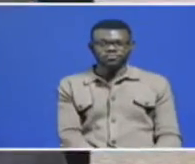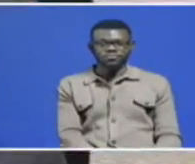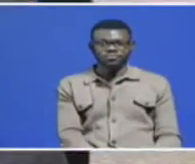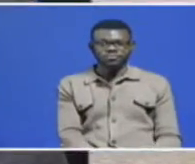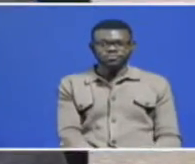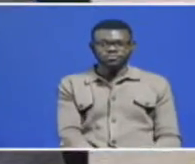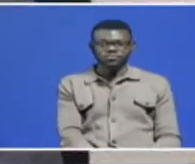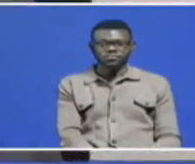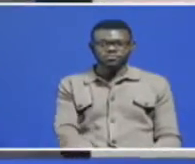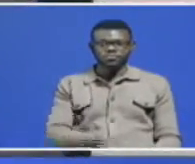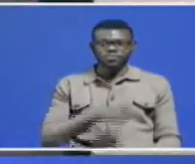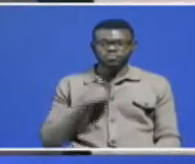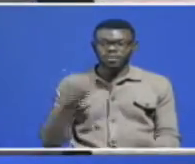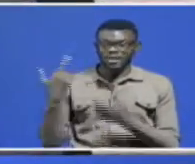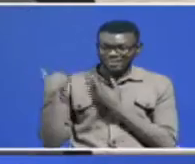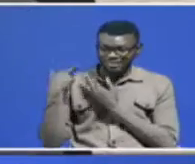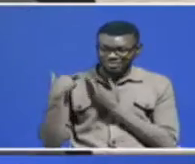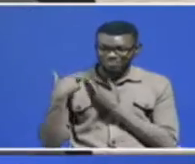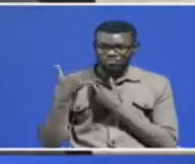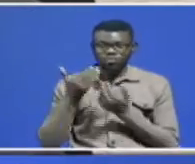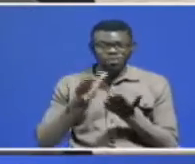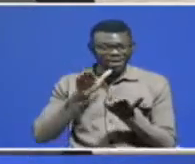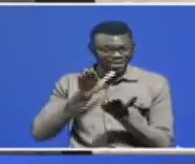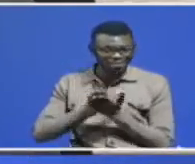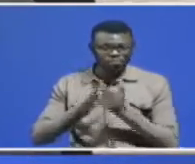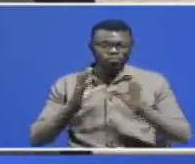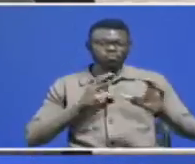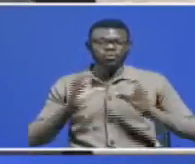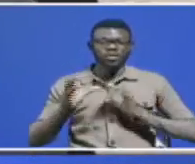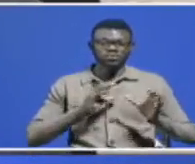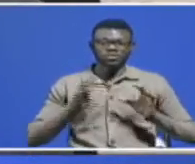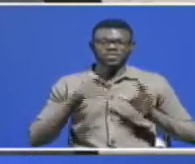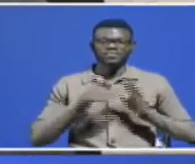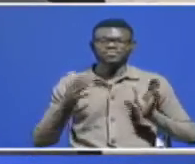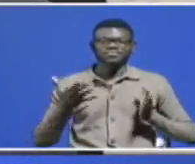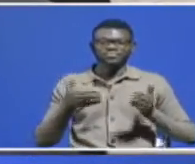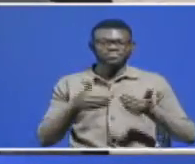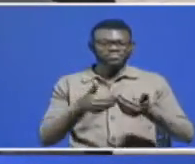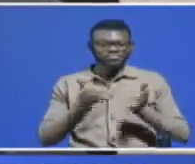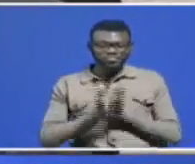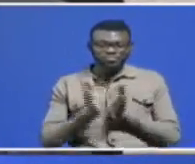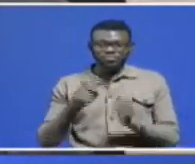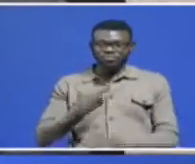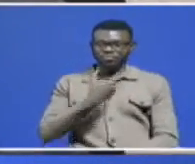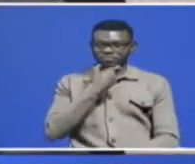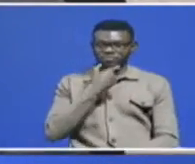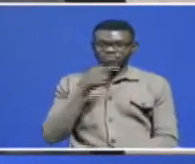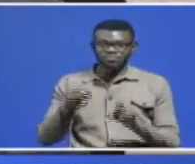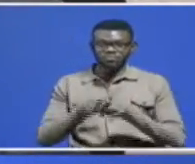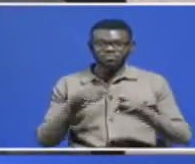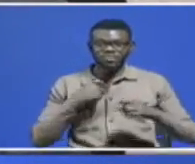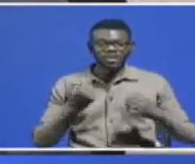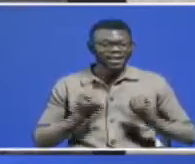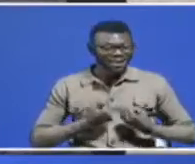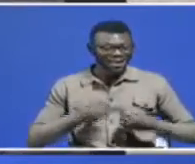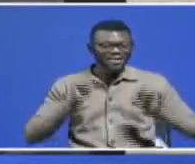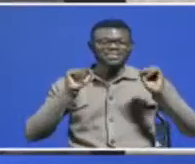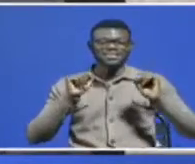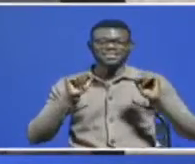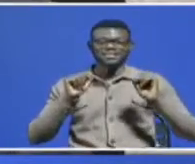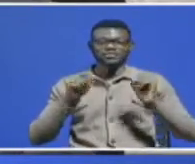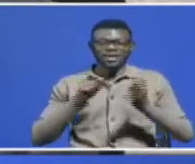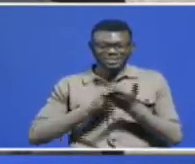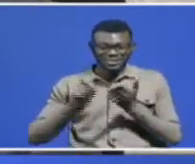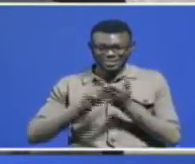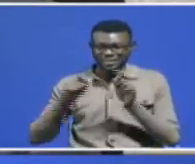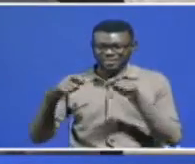I am the custodian of all communications in the club, and I'm the head of the secretariat.